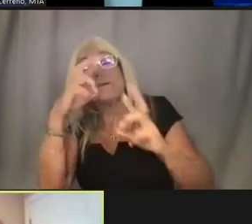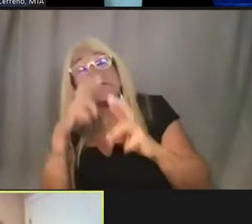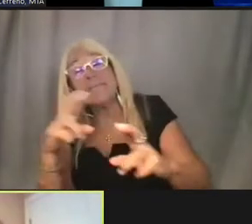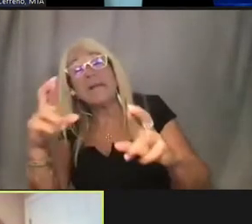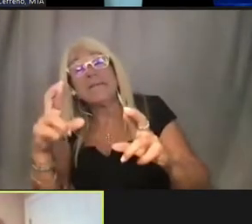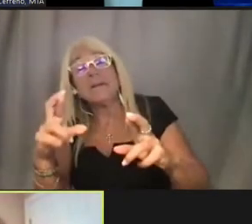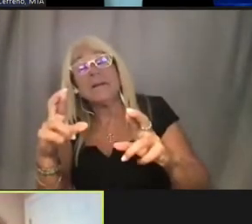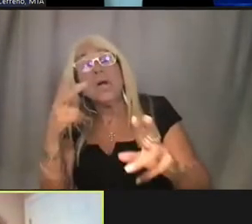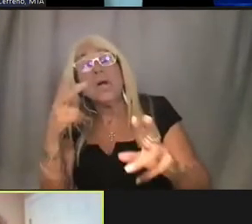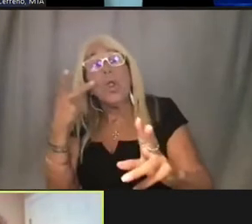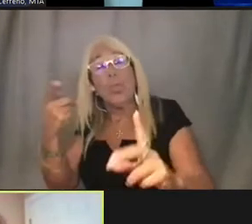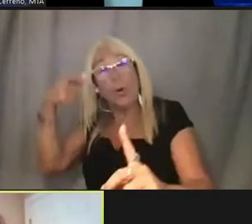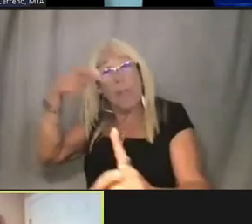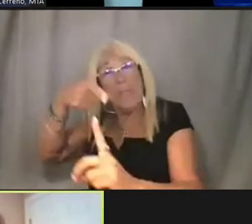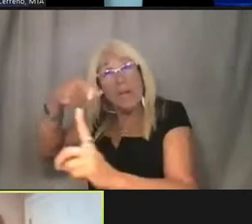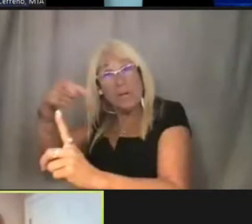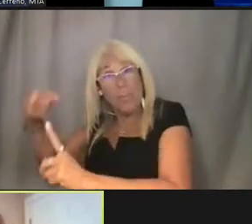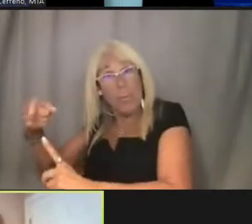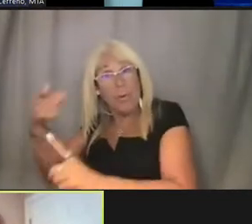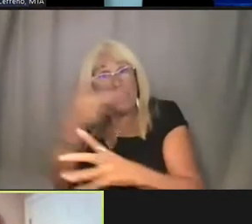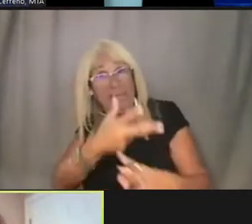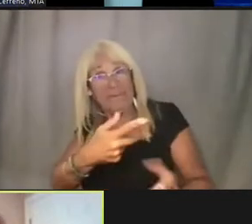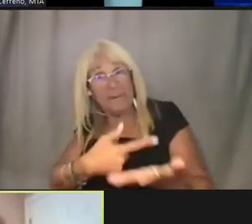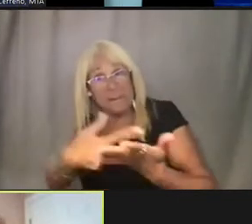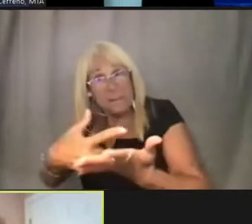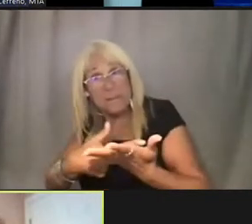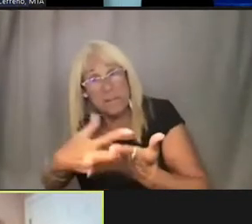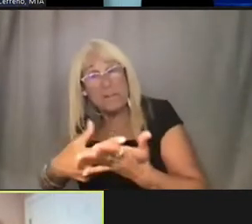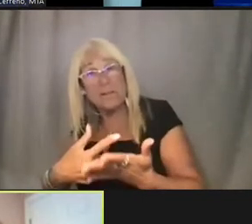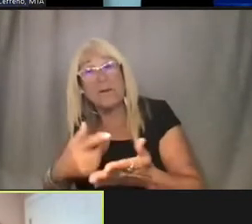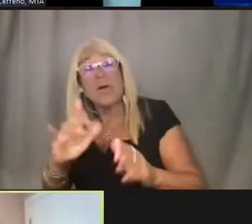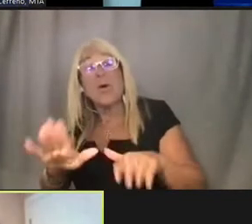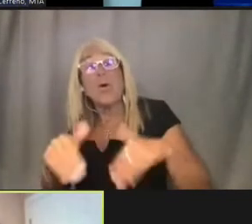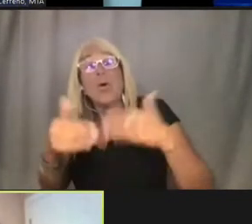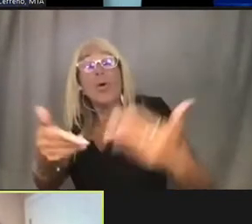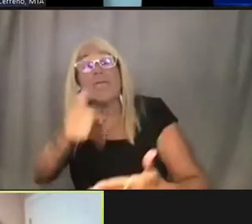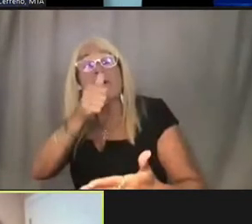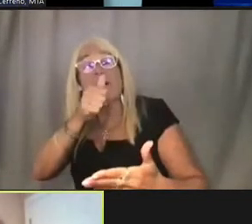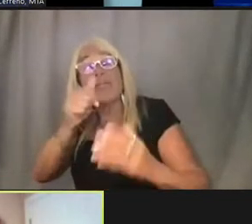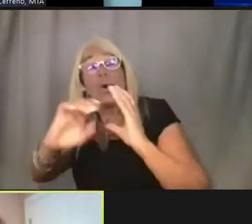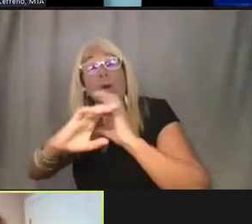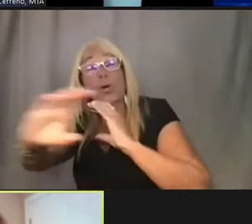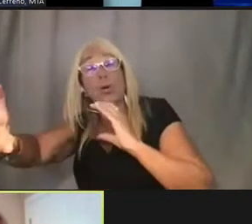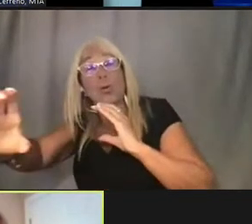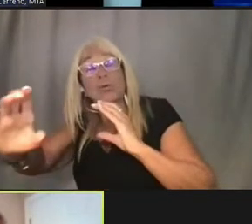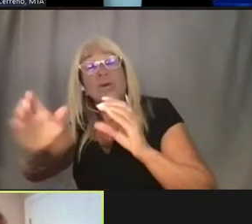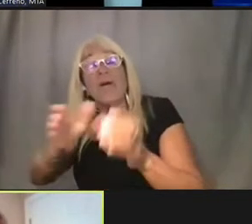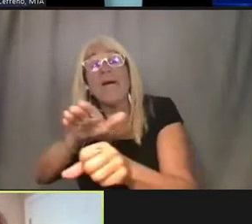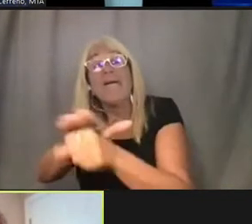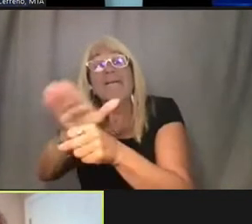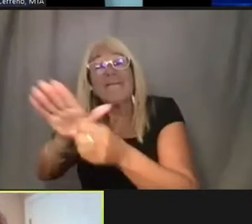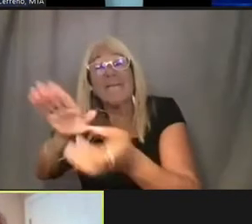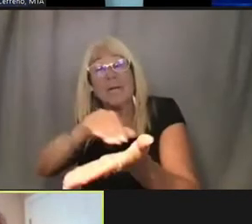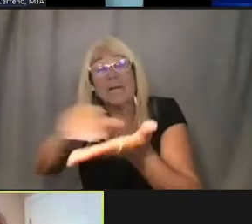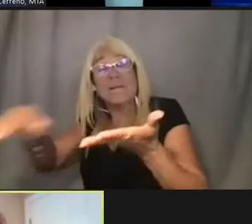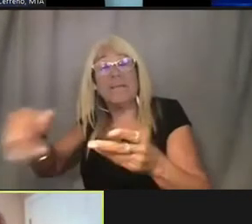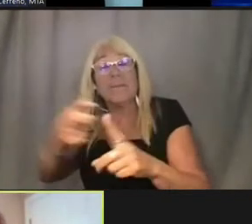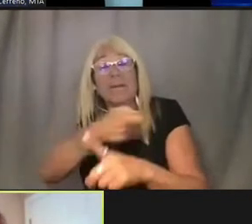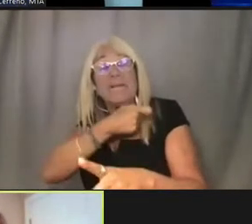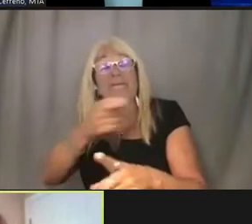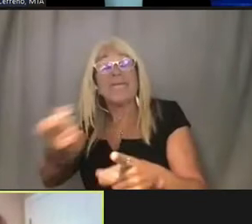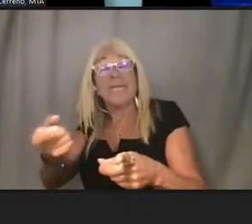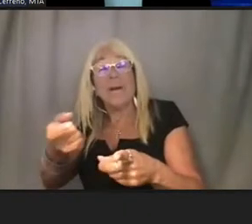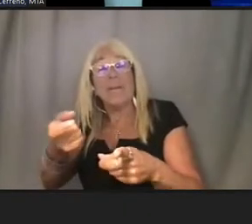take these points into your consideration and offer private motor coach companies full exemption from the congestion pricing